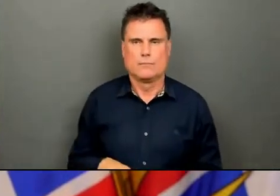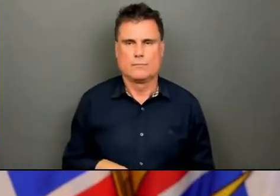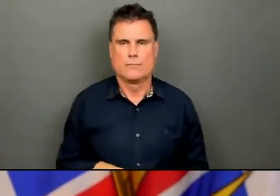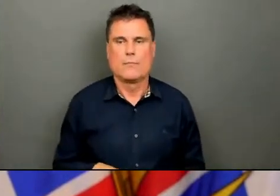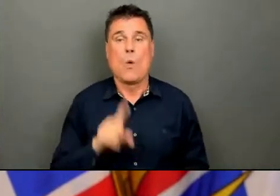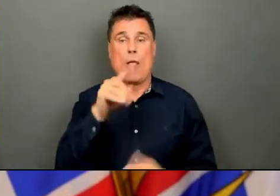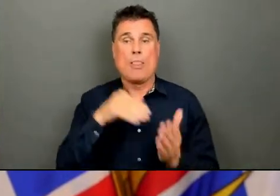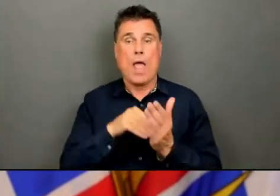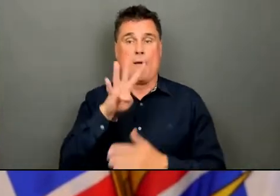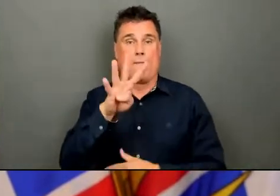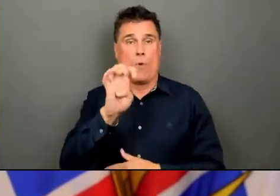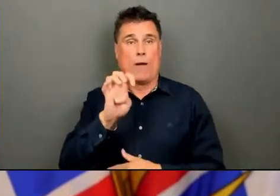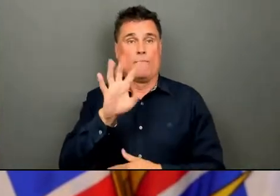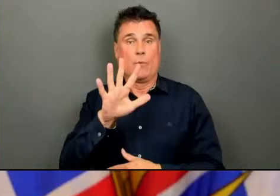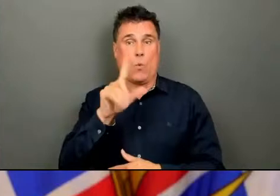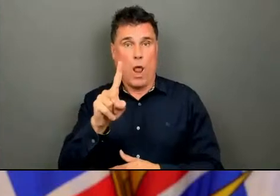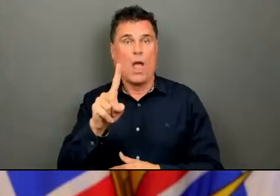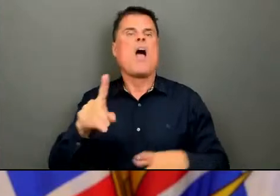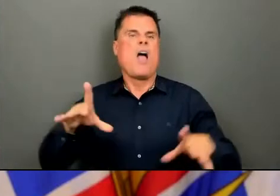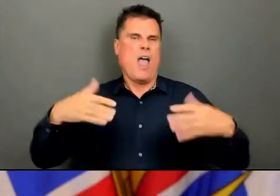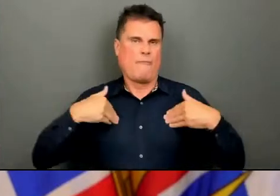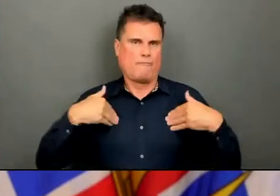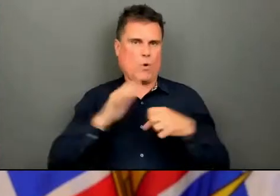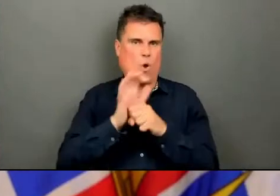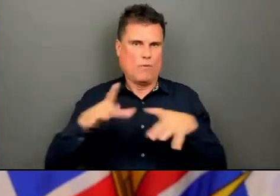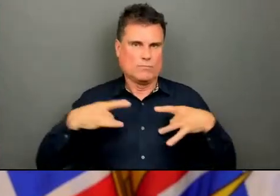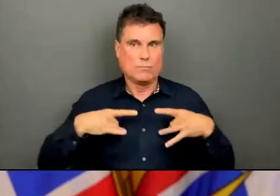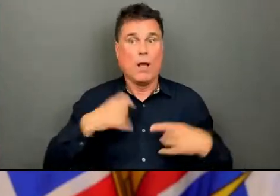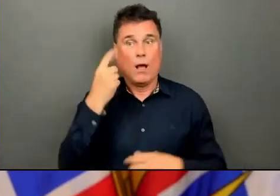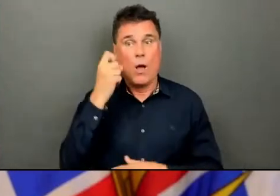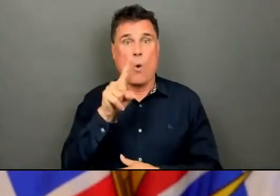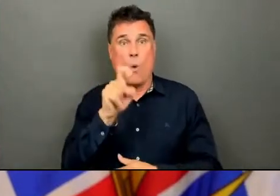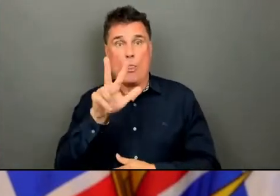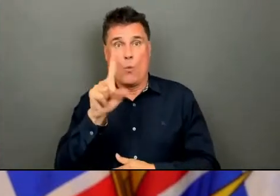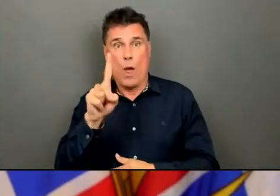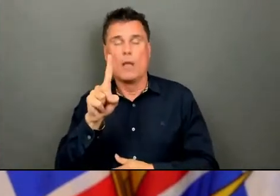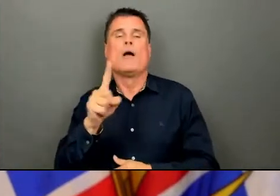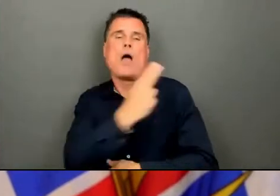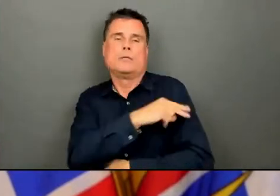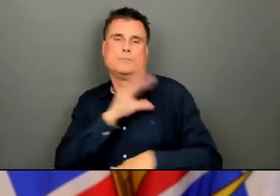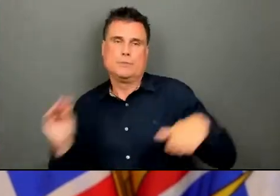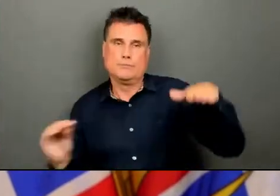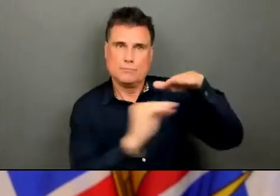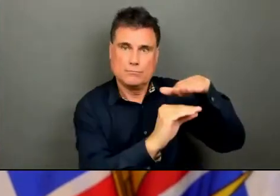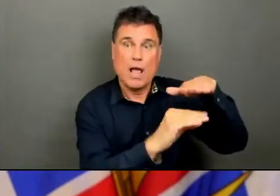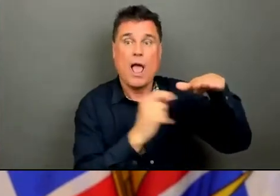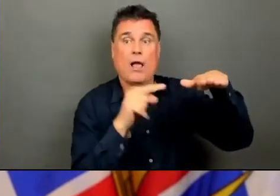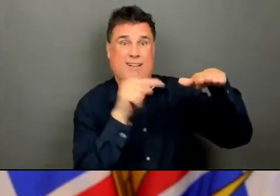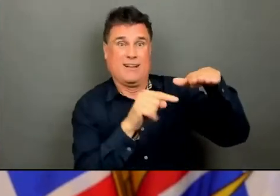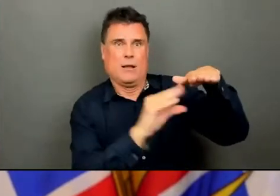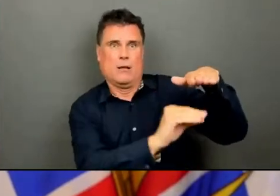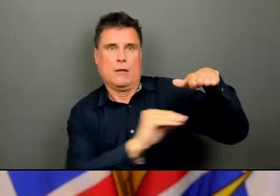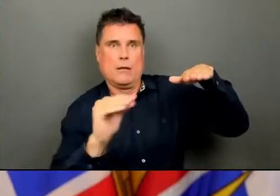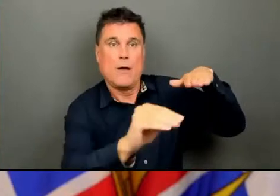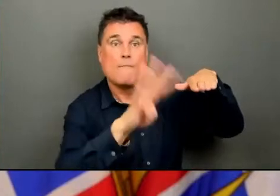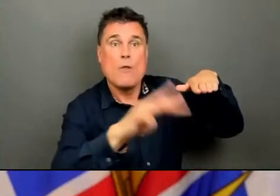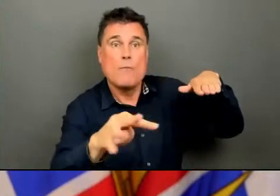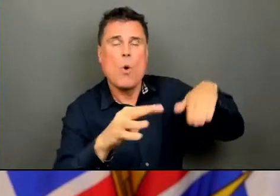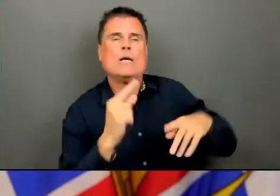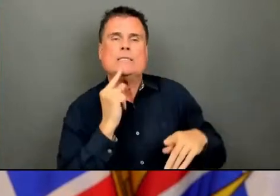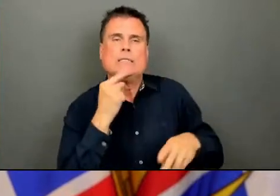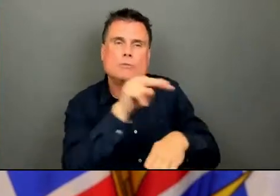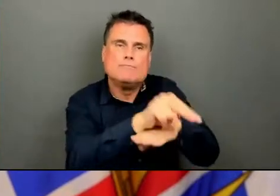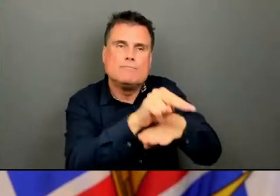active cases, 131 of them in hospital, 44 of those people in critical care or